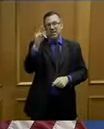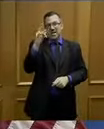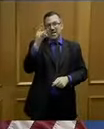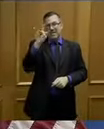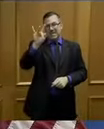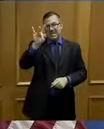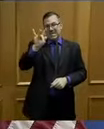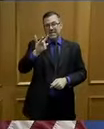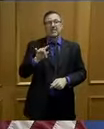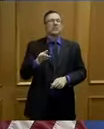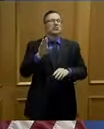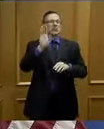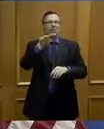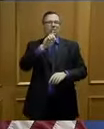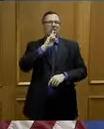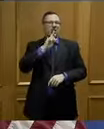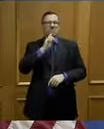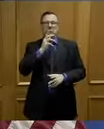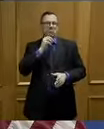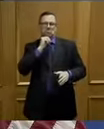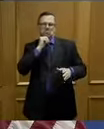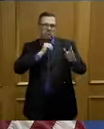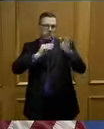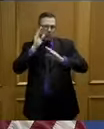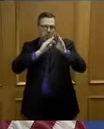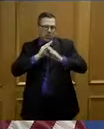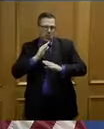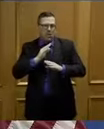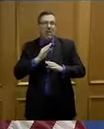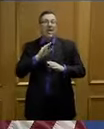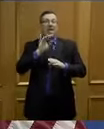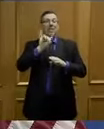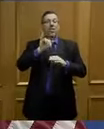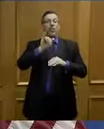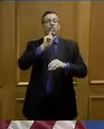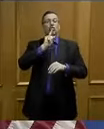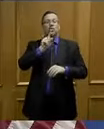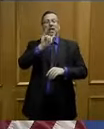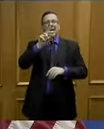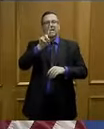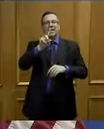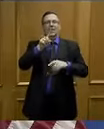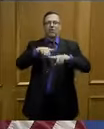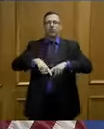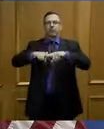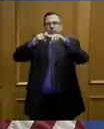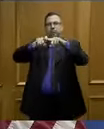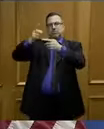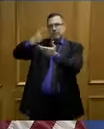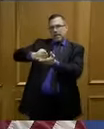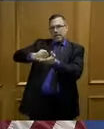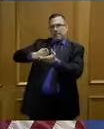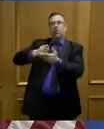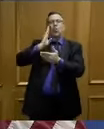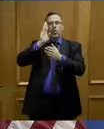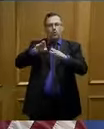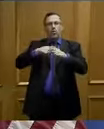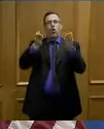ID, and we will not open that back up until May 18th because the federal deadline has been extended as